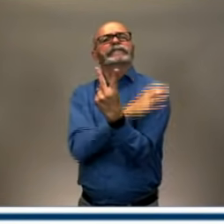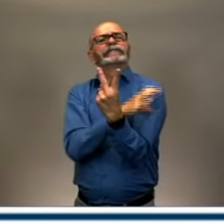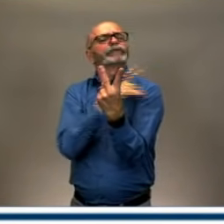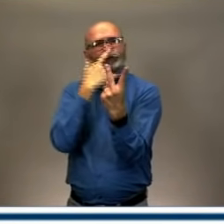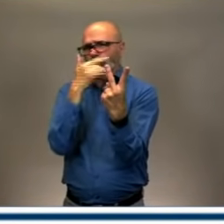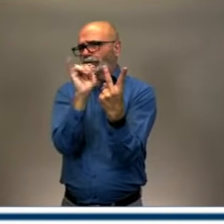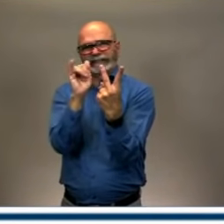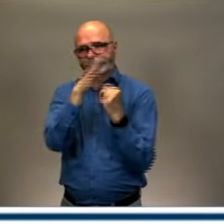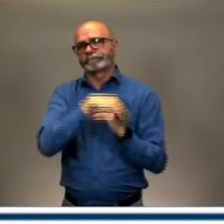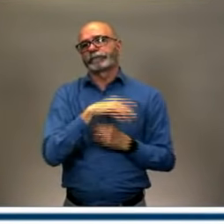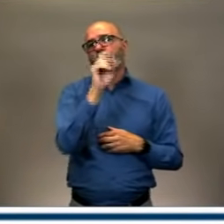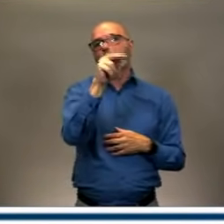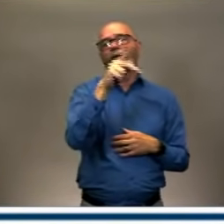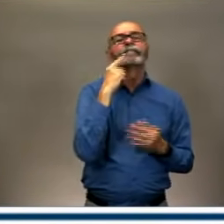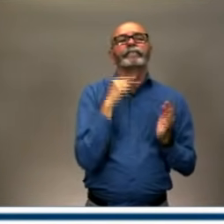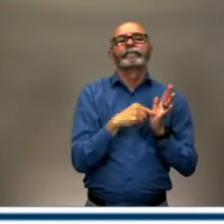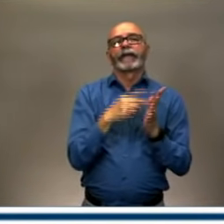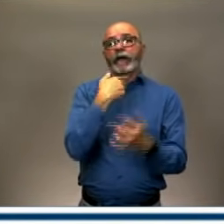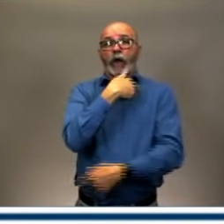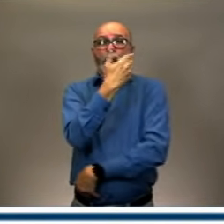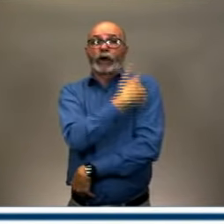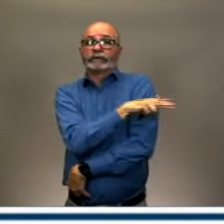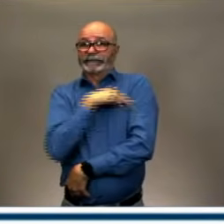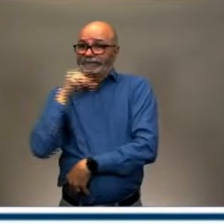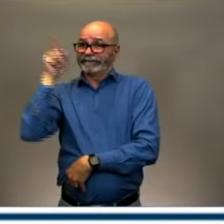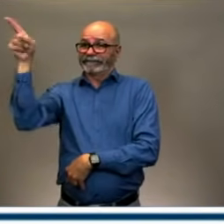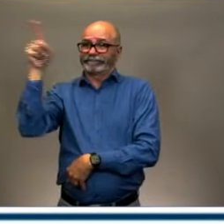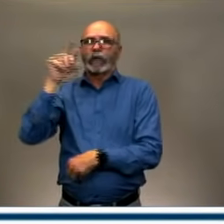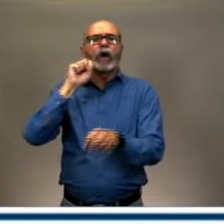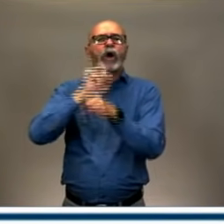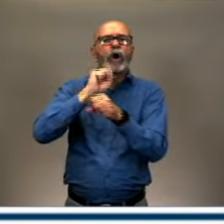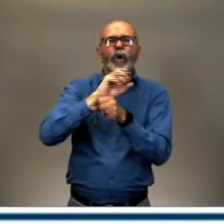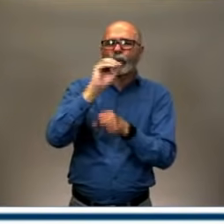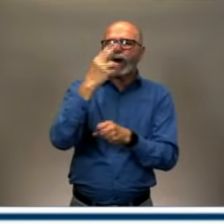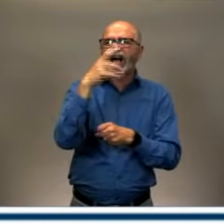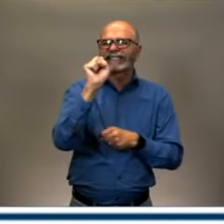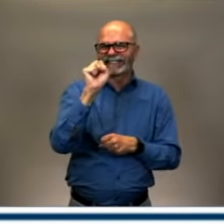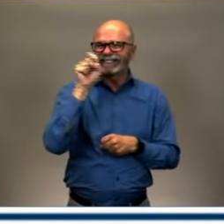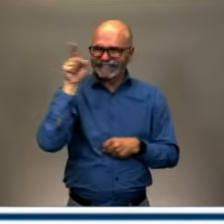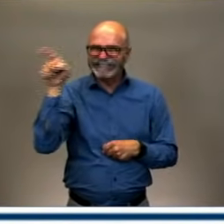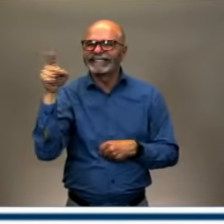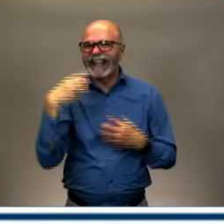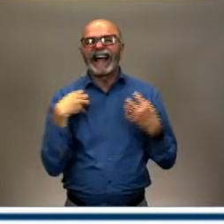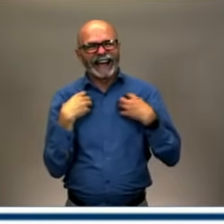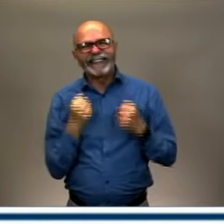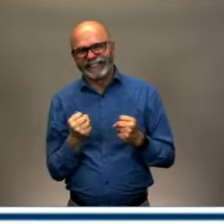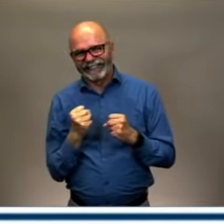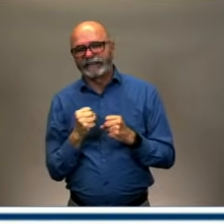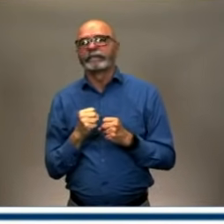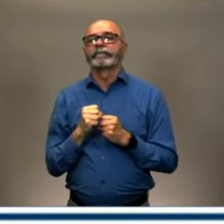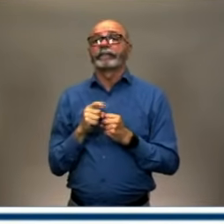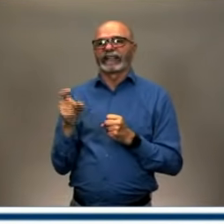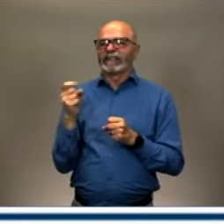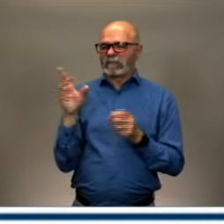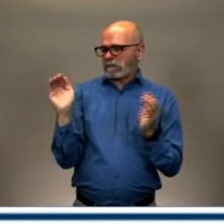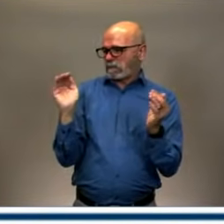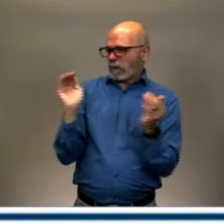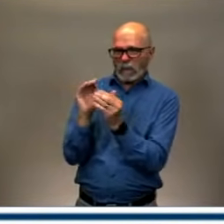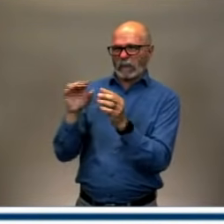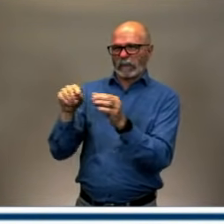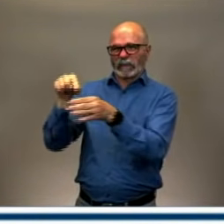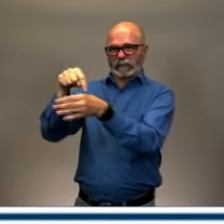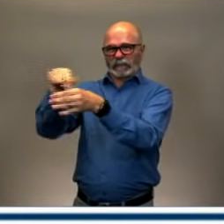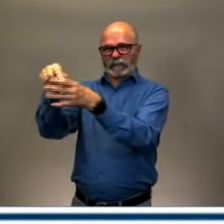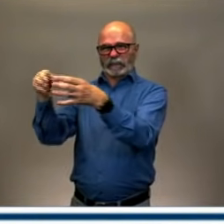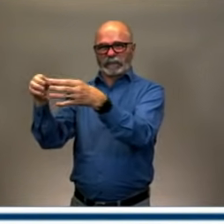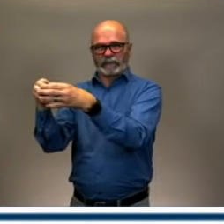combination of occupational health and public health workers. Once we get into bigger volumes of vaccine and in